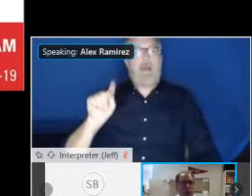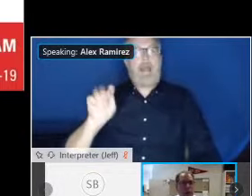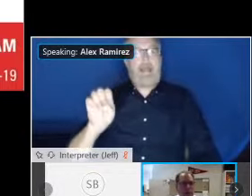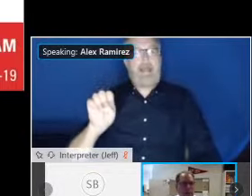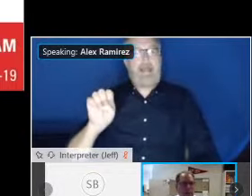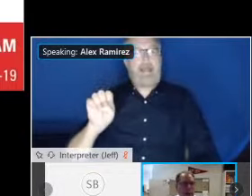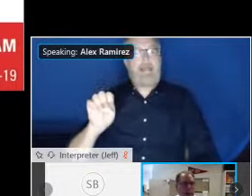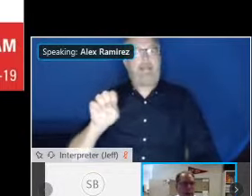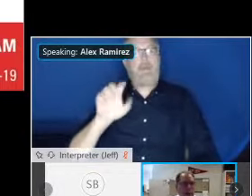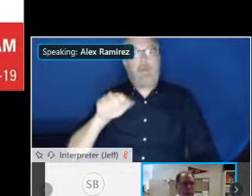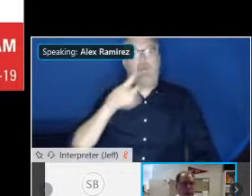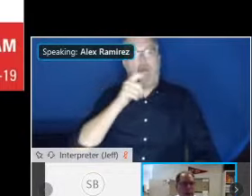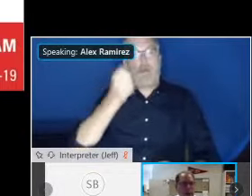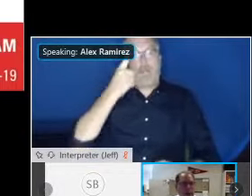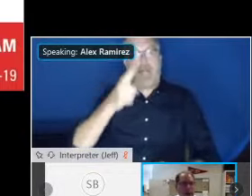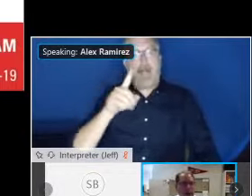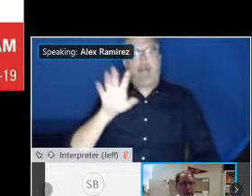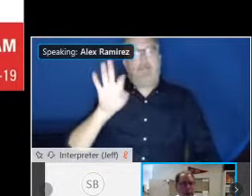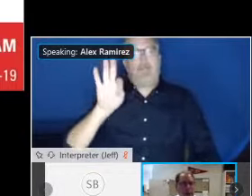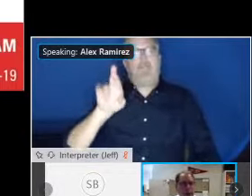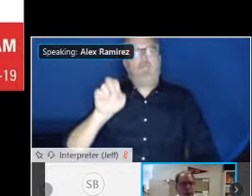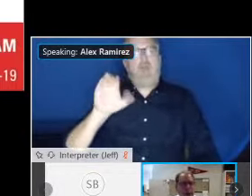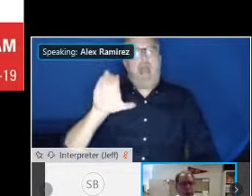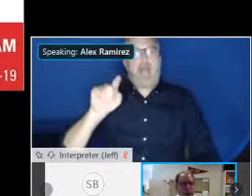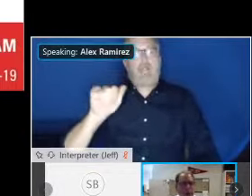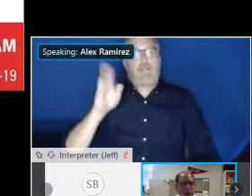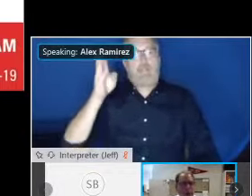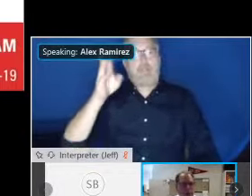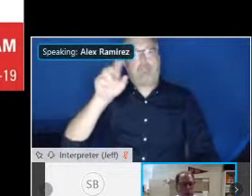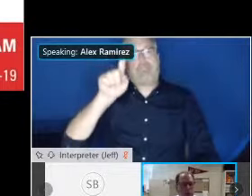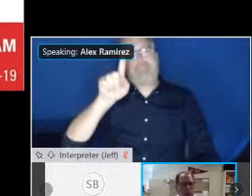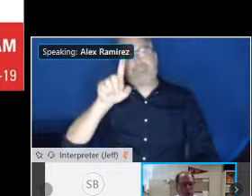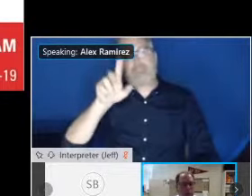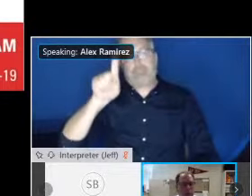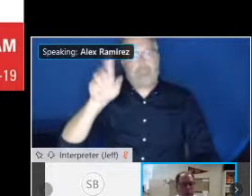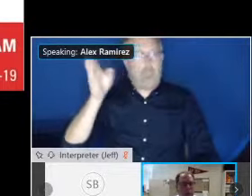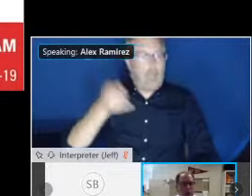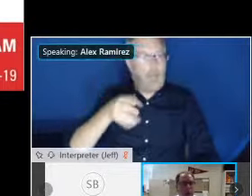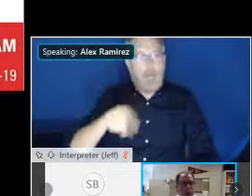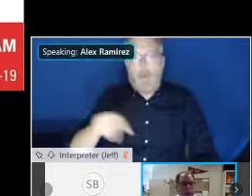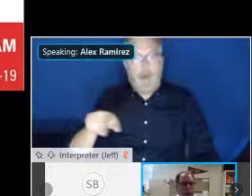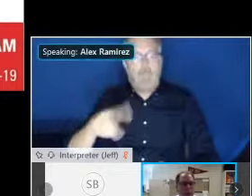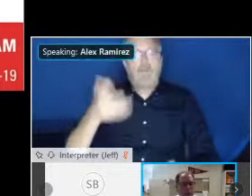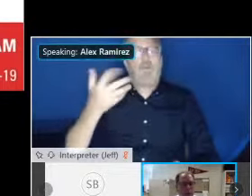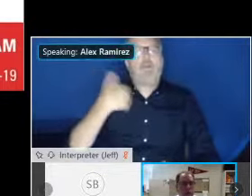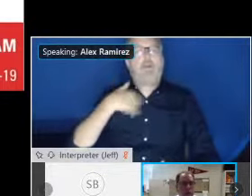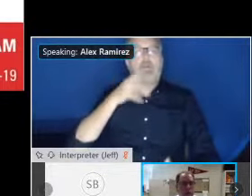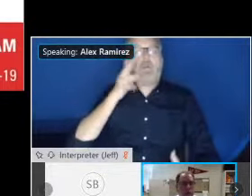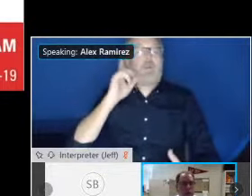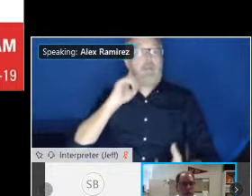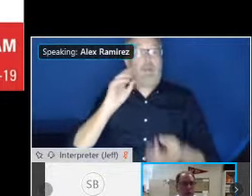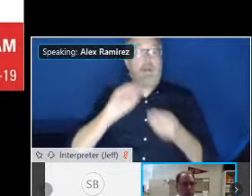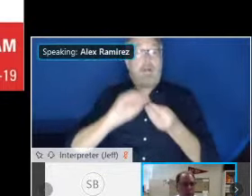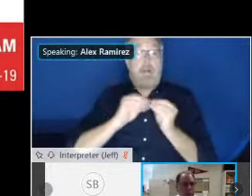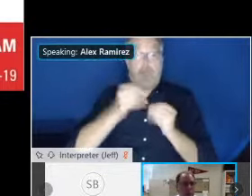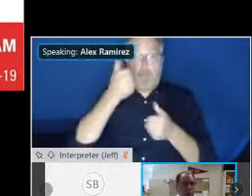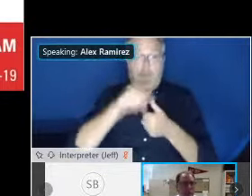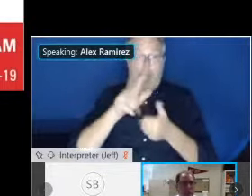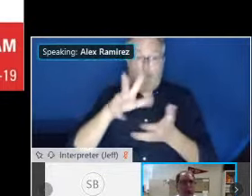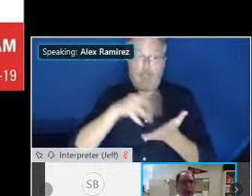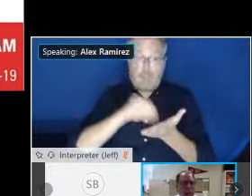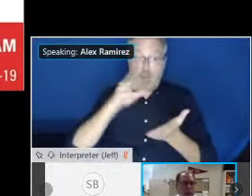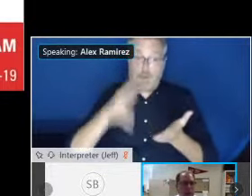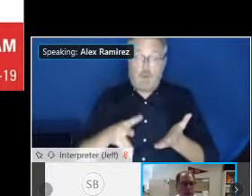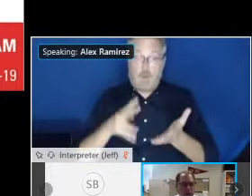what the numerator and the denominator. And again, we're talking about a student population. So as you hear numbers, you need to reference